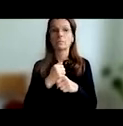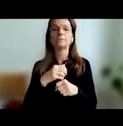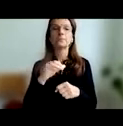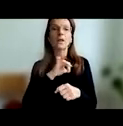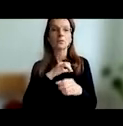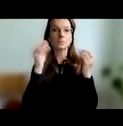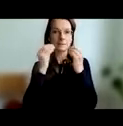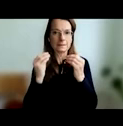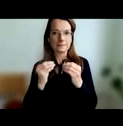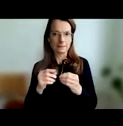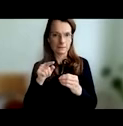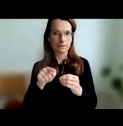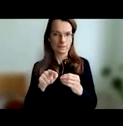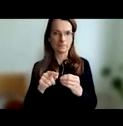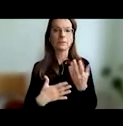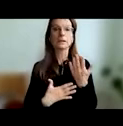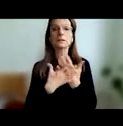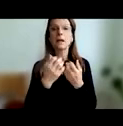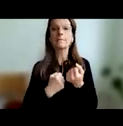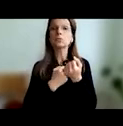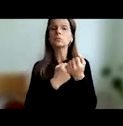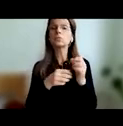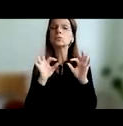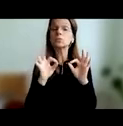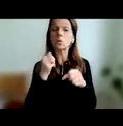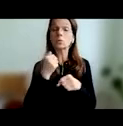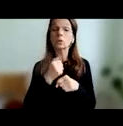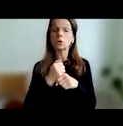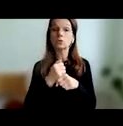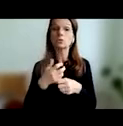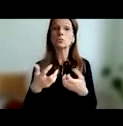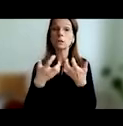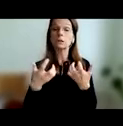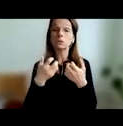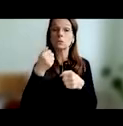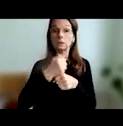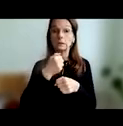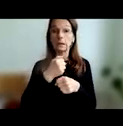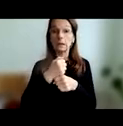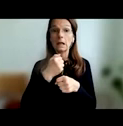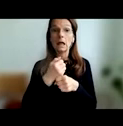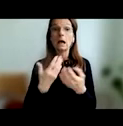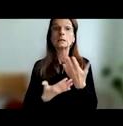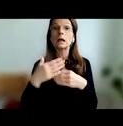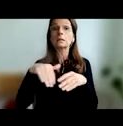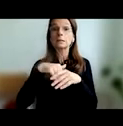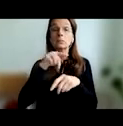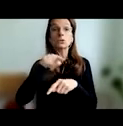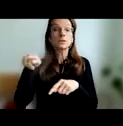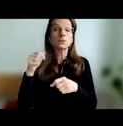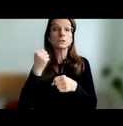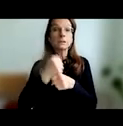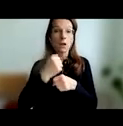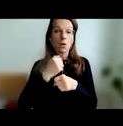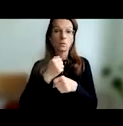platform. informatiske So, sistem what is sapo a coro career dopo del mio platform? centro So, this valedela is the in information sapo system to sviluppo support sviluppo sì. a Bocco well-functioning spero